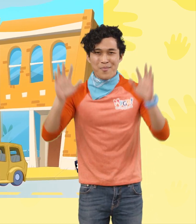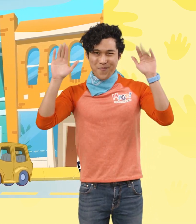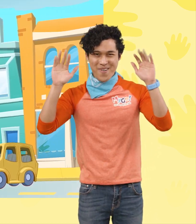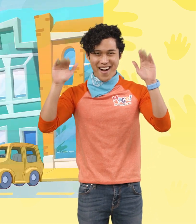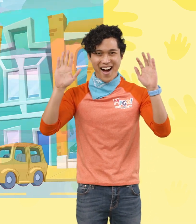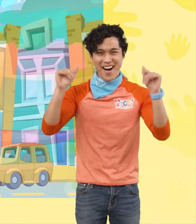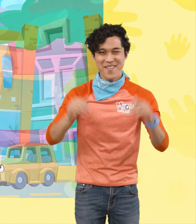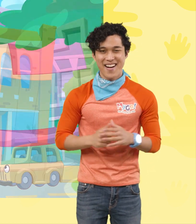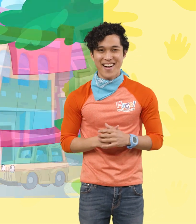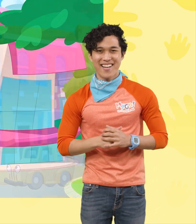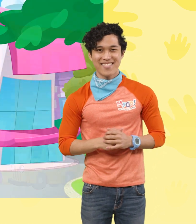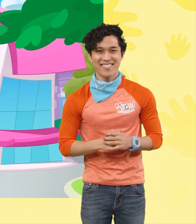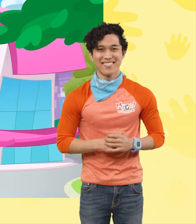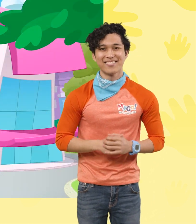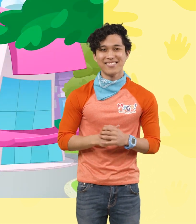-bye!